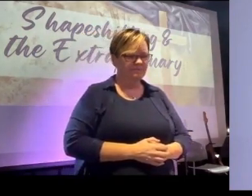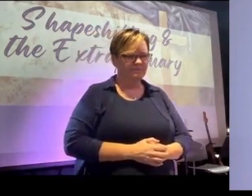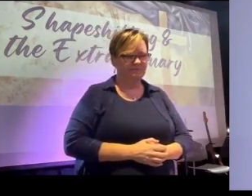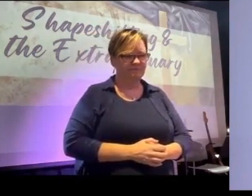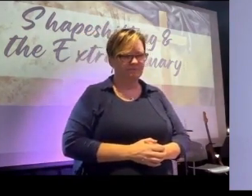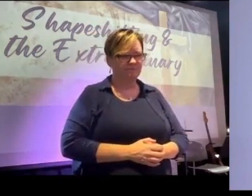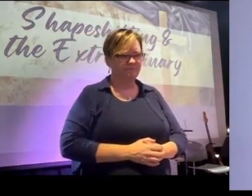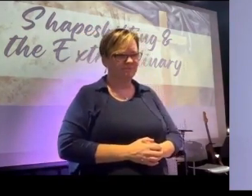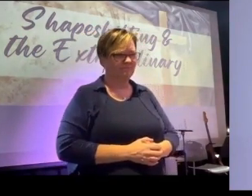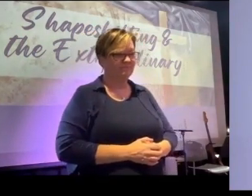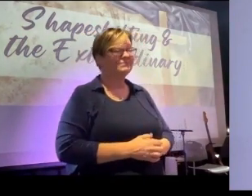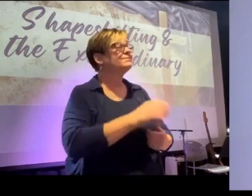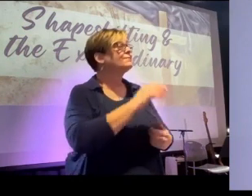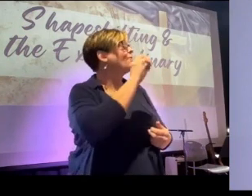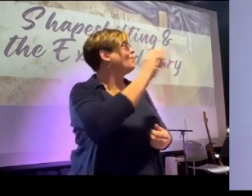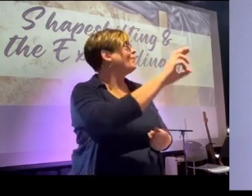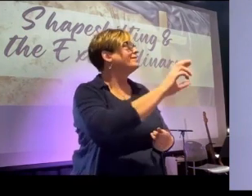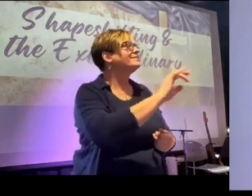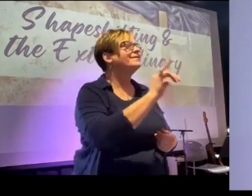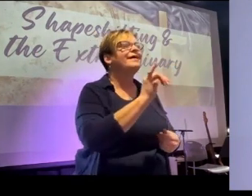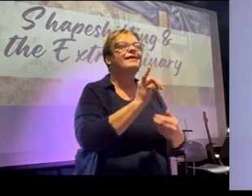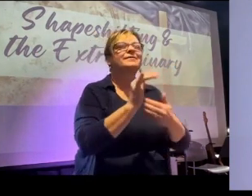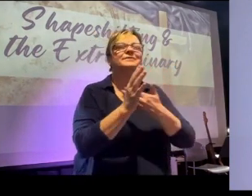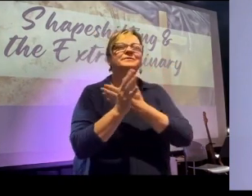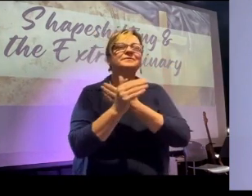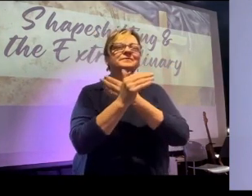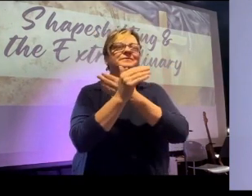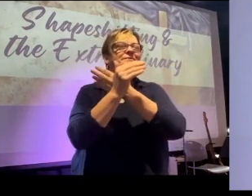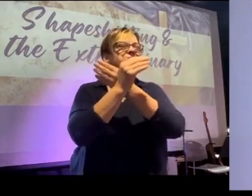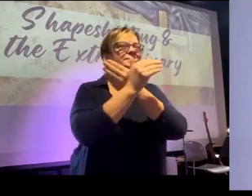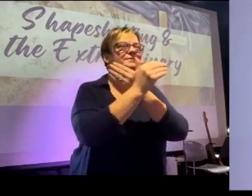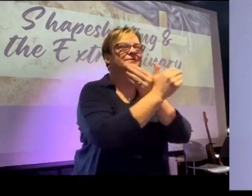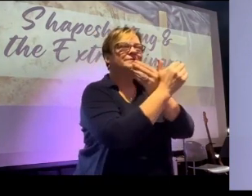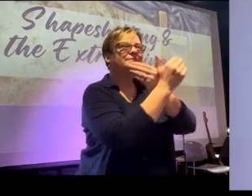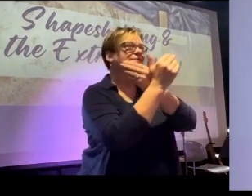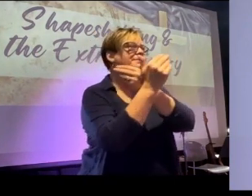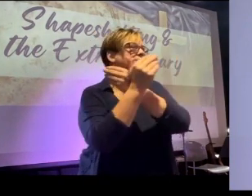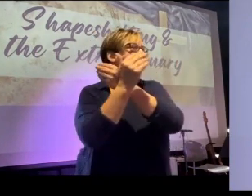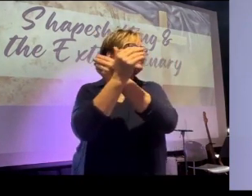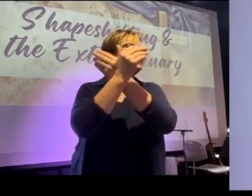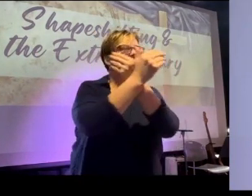Like a butterfly flitting through a garden of flowers,